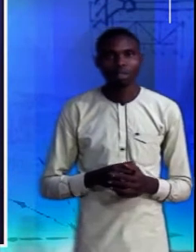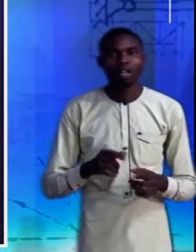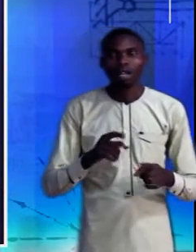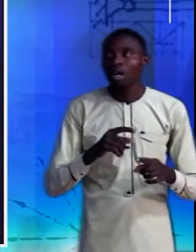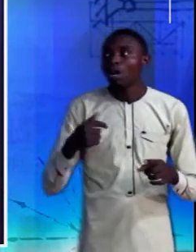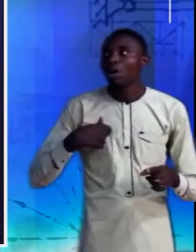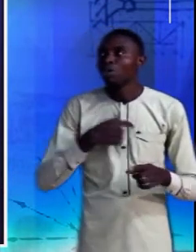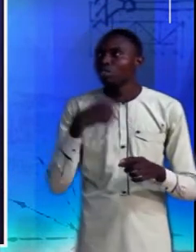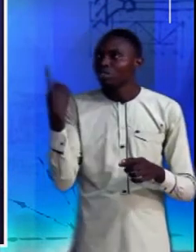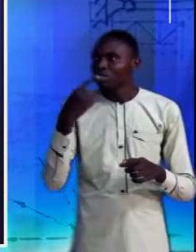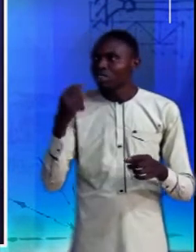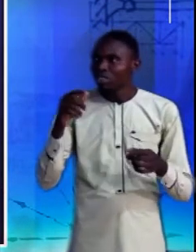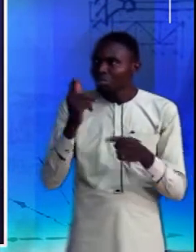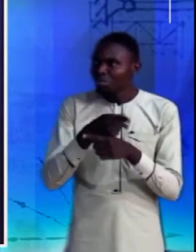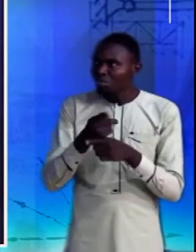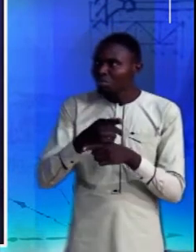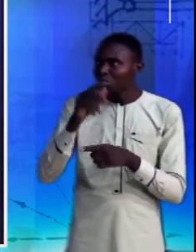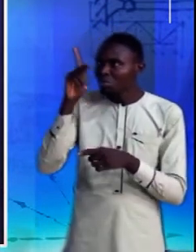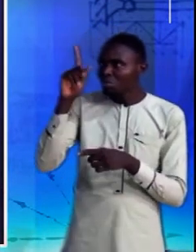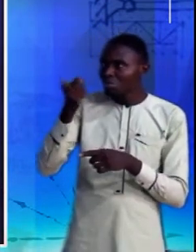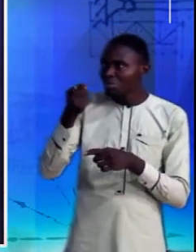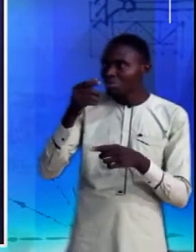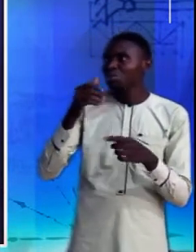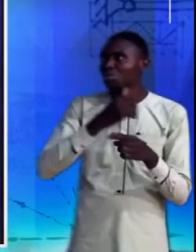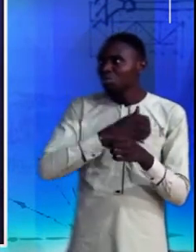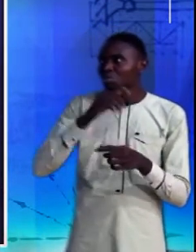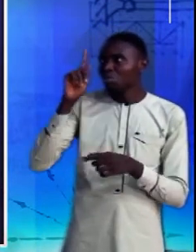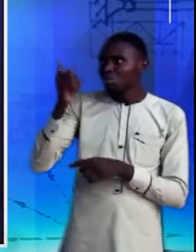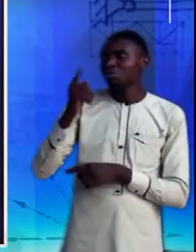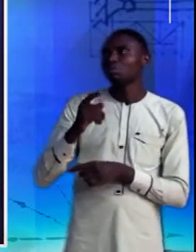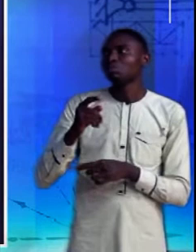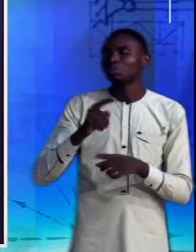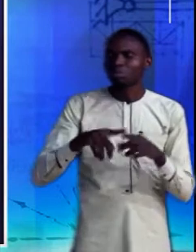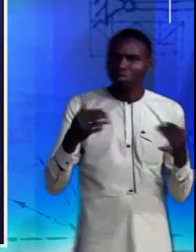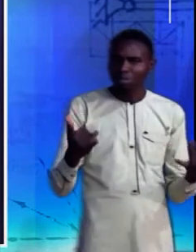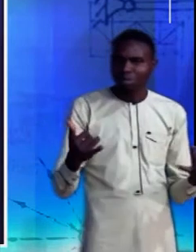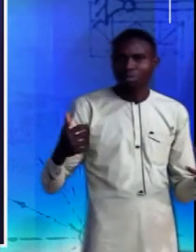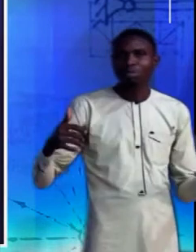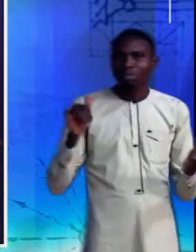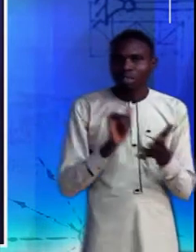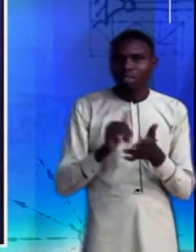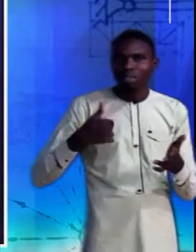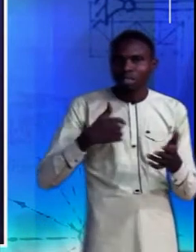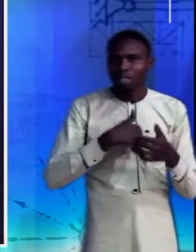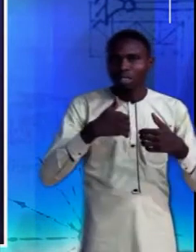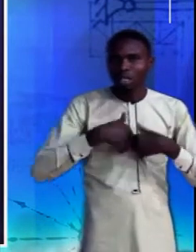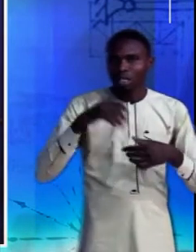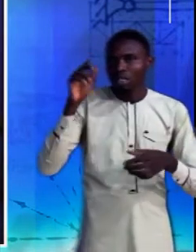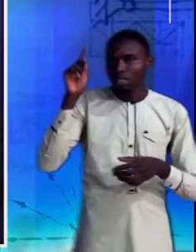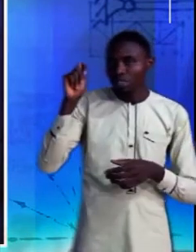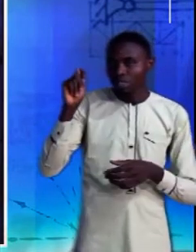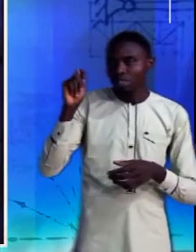on 23rd March to 23rd April. It is 30 days